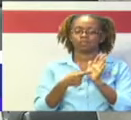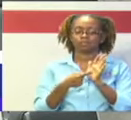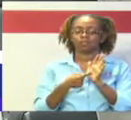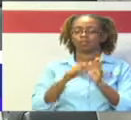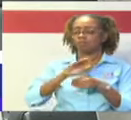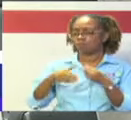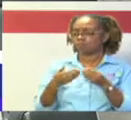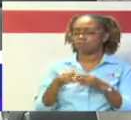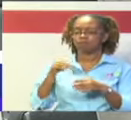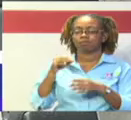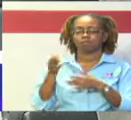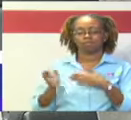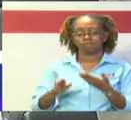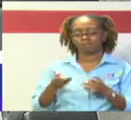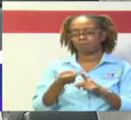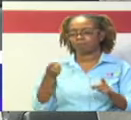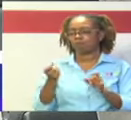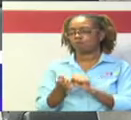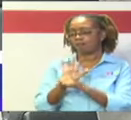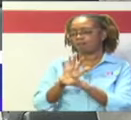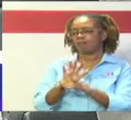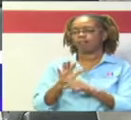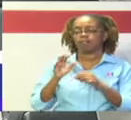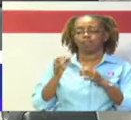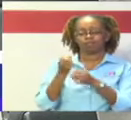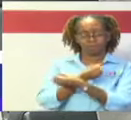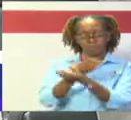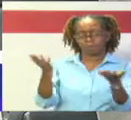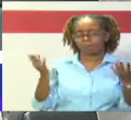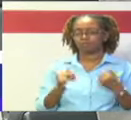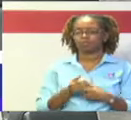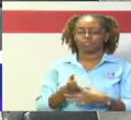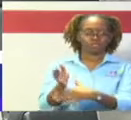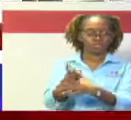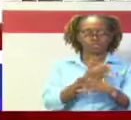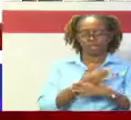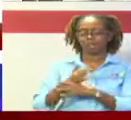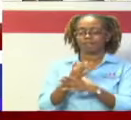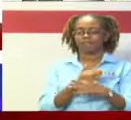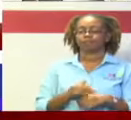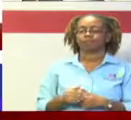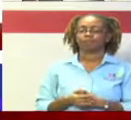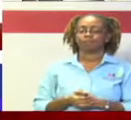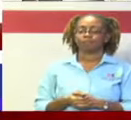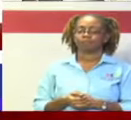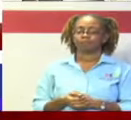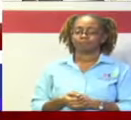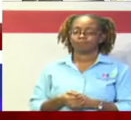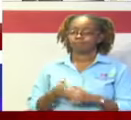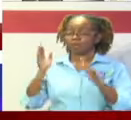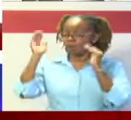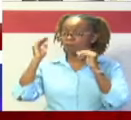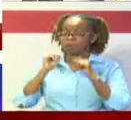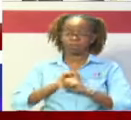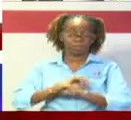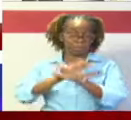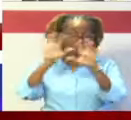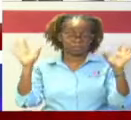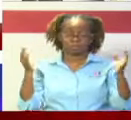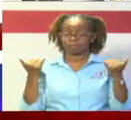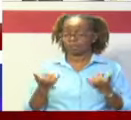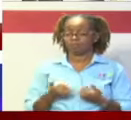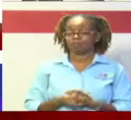that information and share it on a day-to-day basis. So hopefully that makes that clear. Thank you very much, Dr. Hines, and to